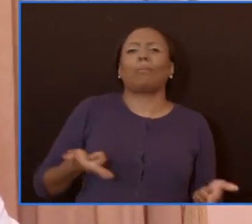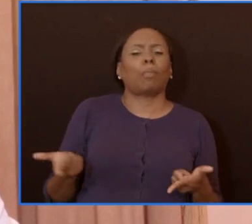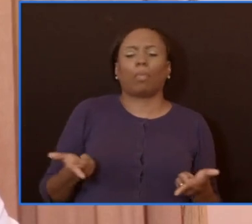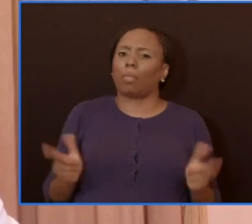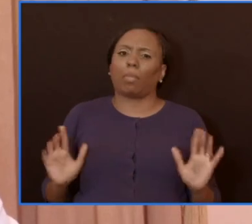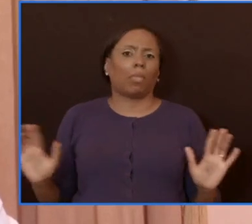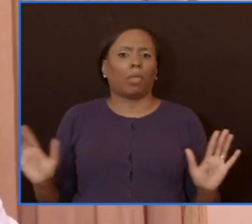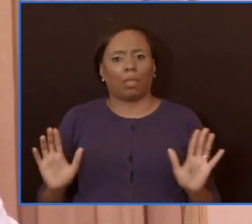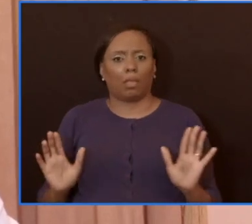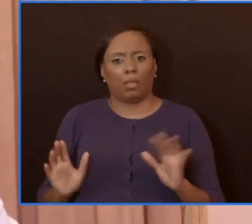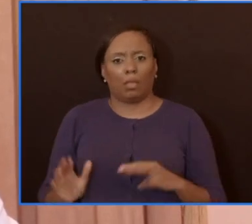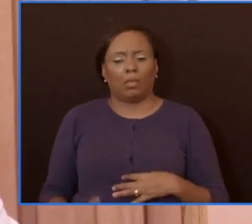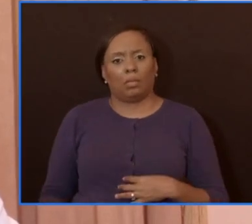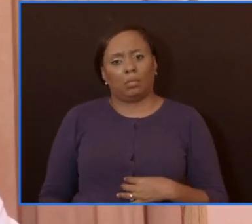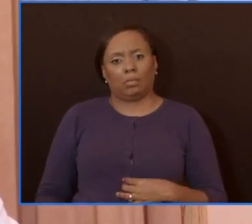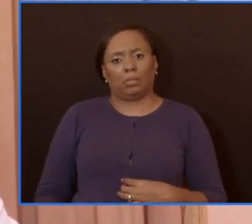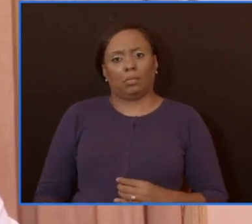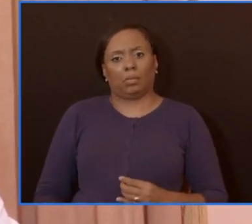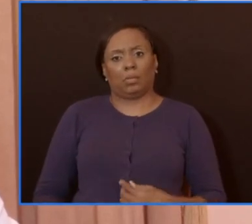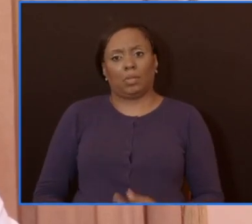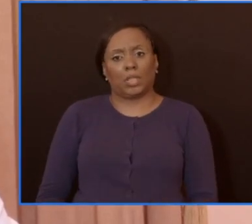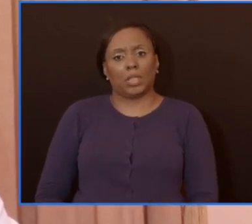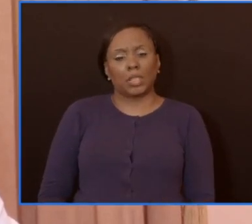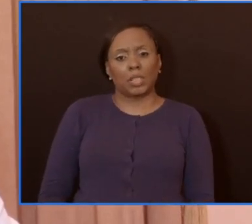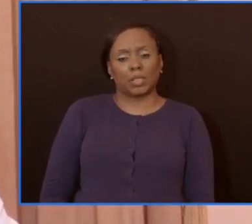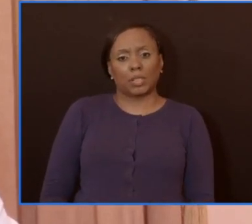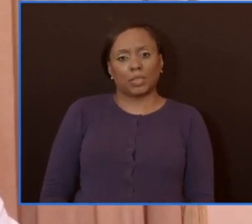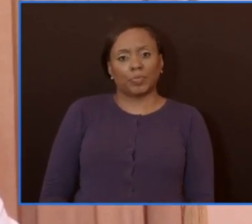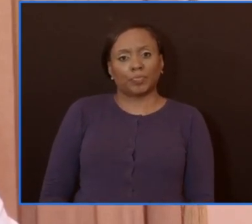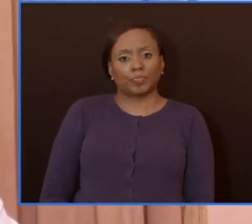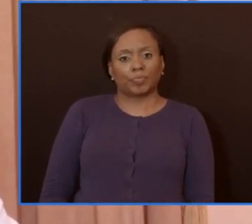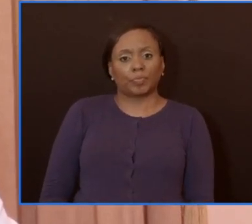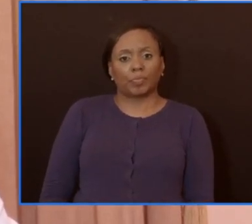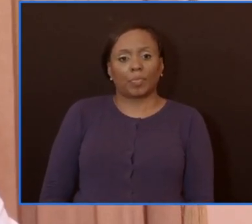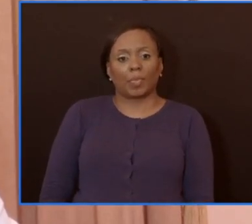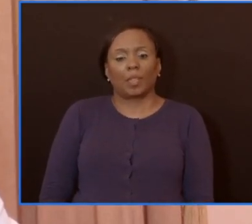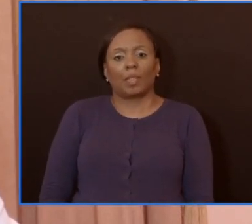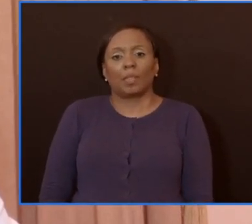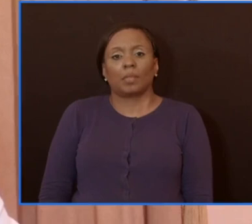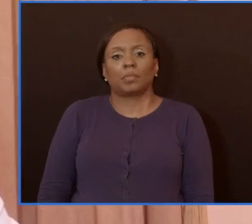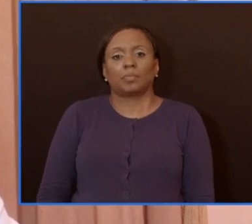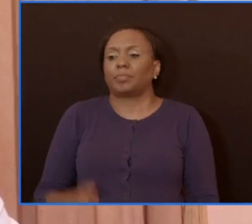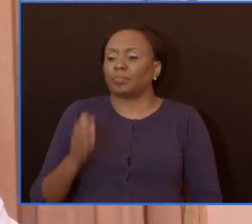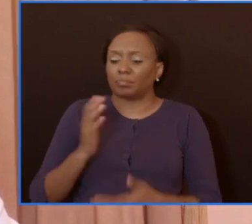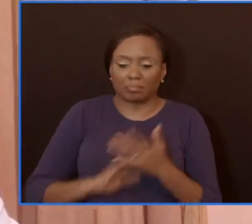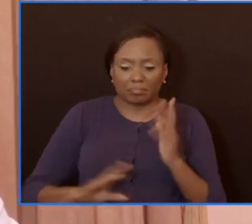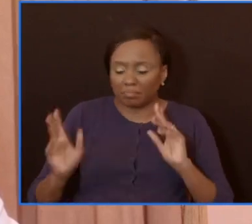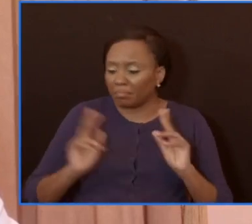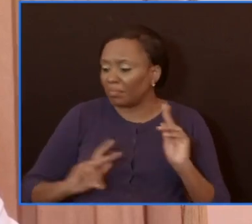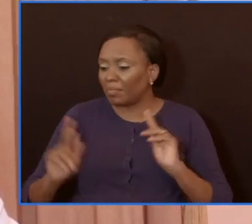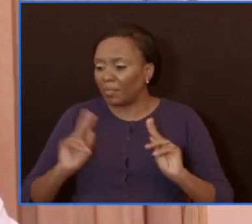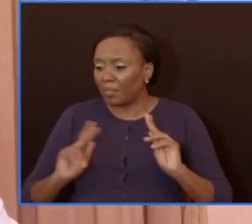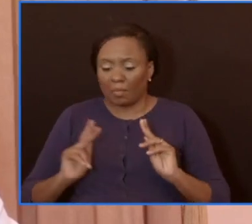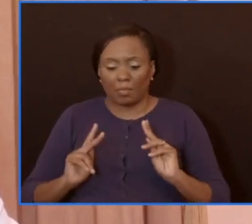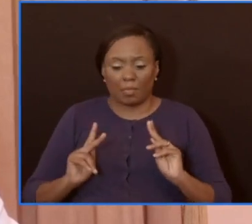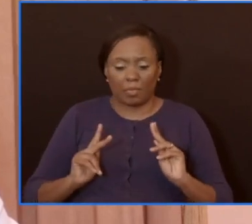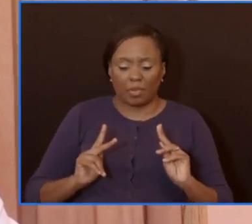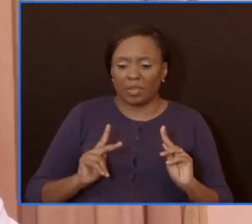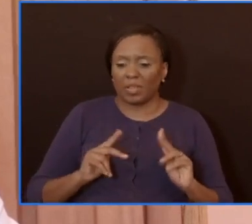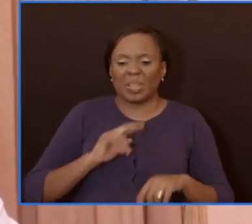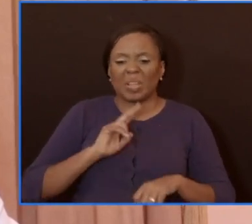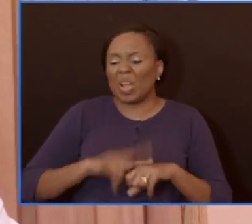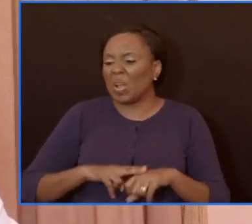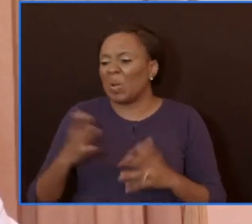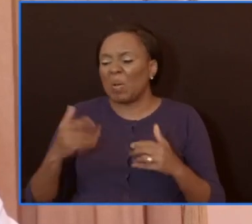fact, I want to speak particularly to those who traditionally do that. Step outside. We have allowed you to continue to have